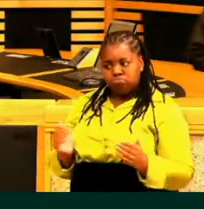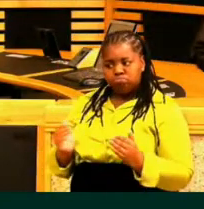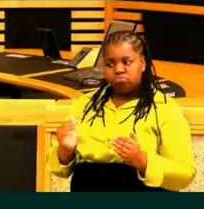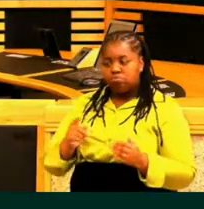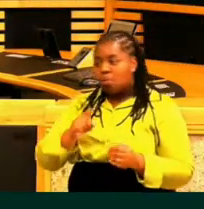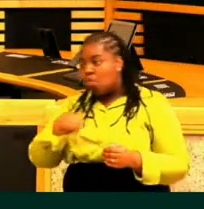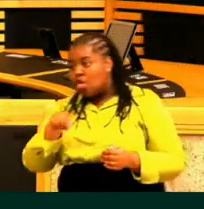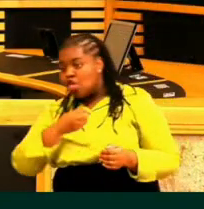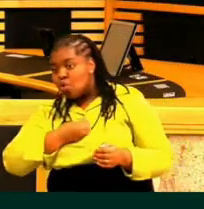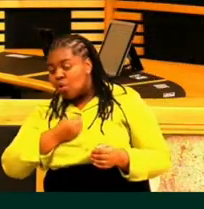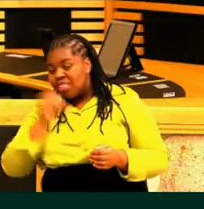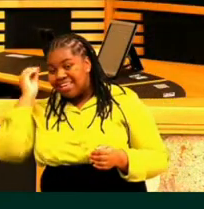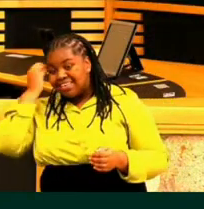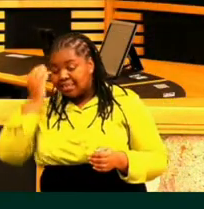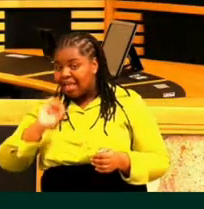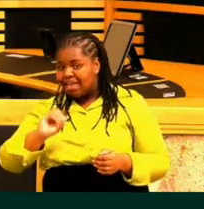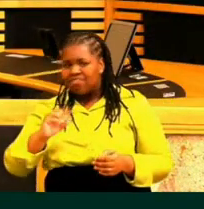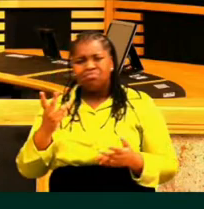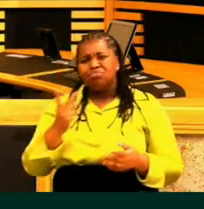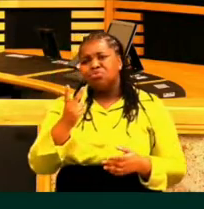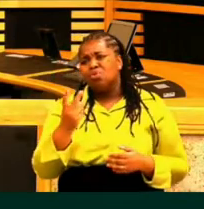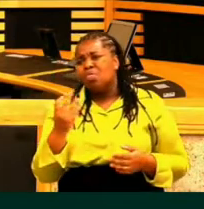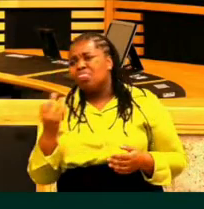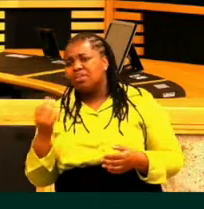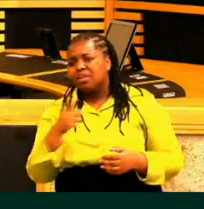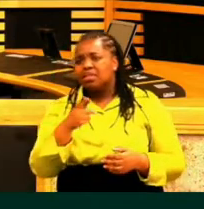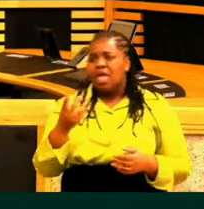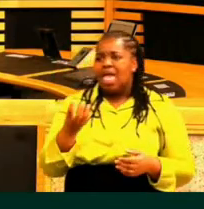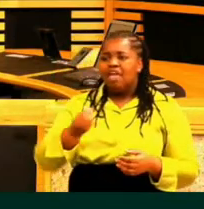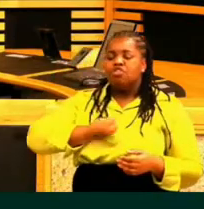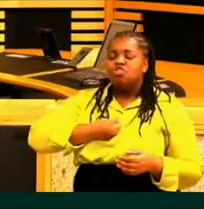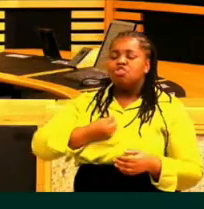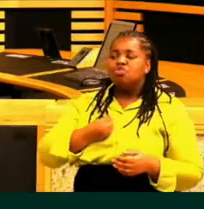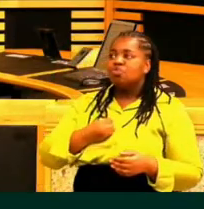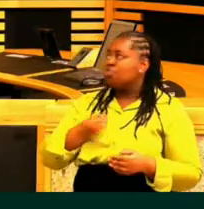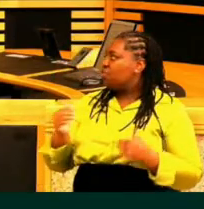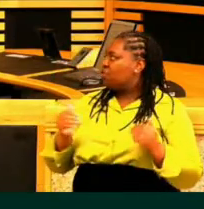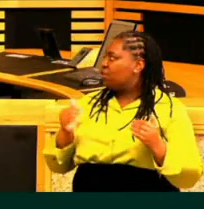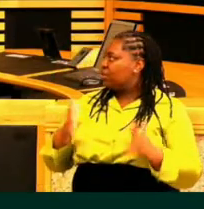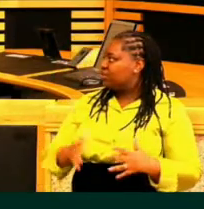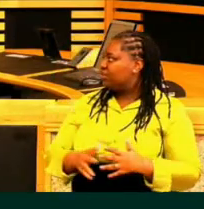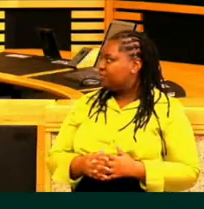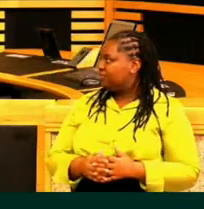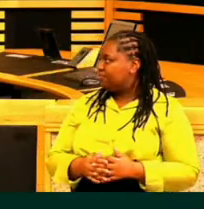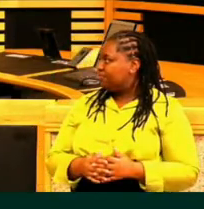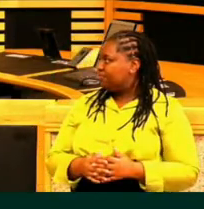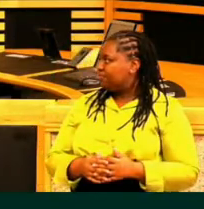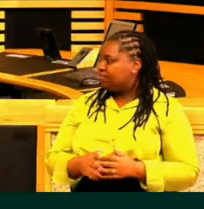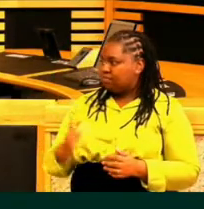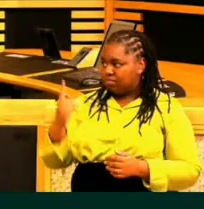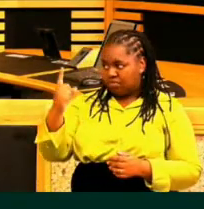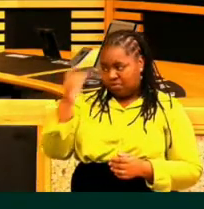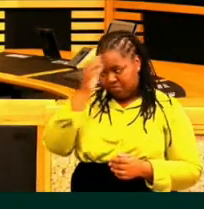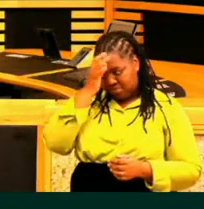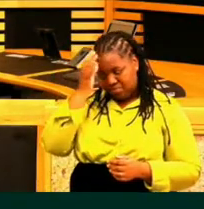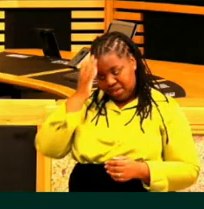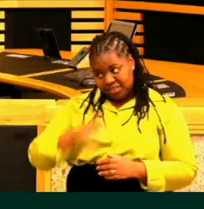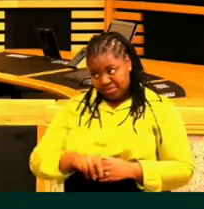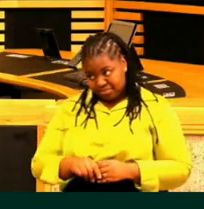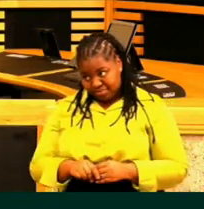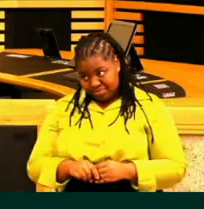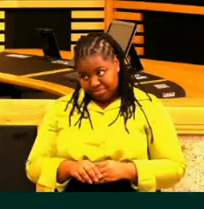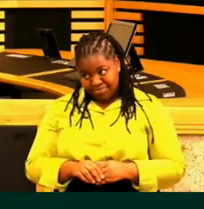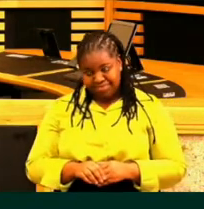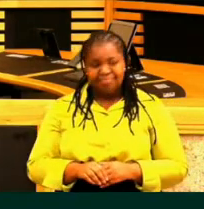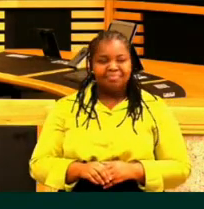interests even the two or three that do have youth coordinators left it one minute another member they